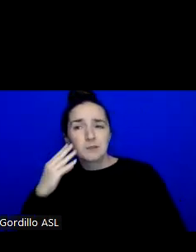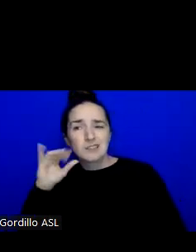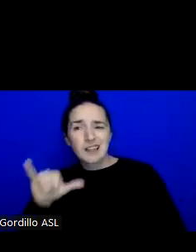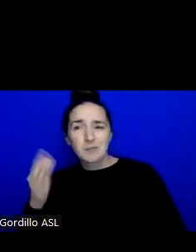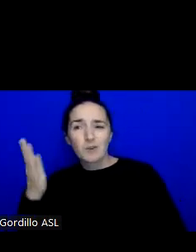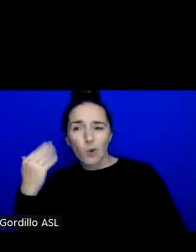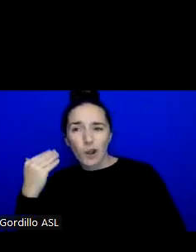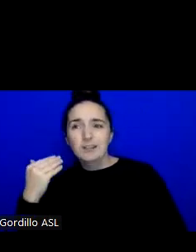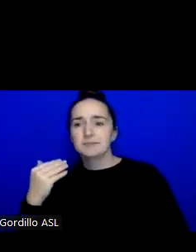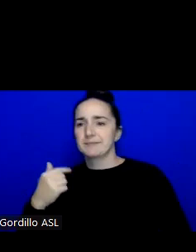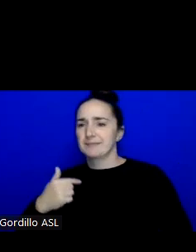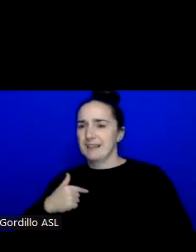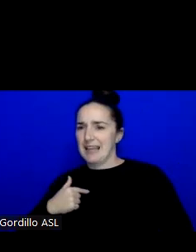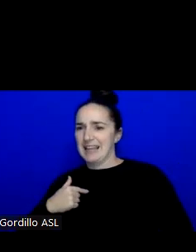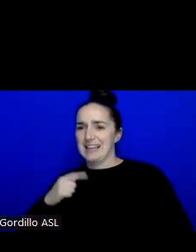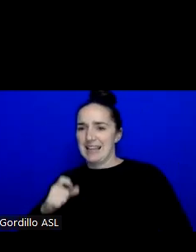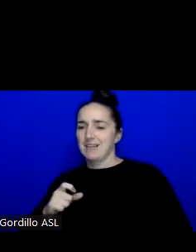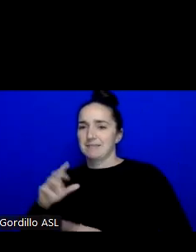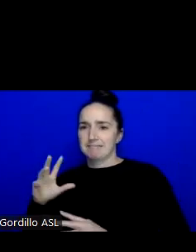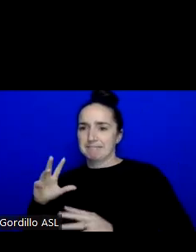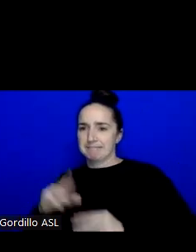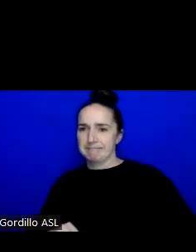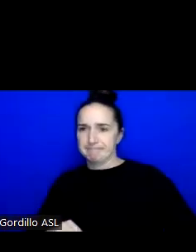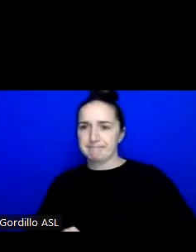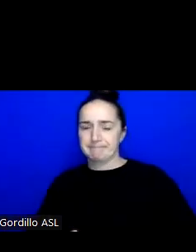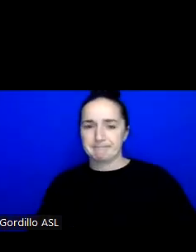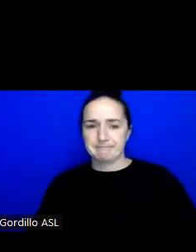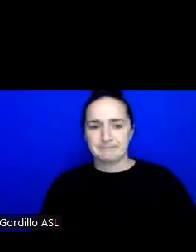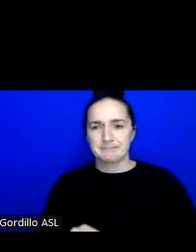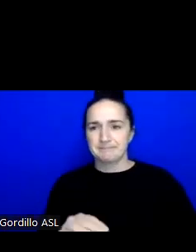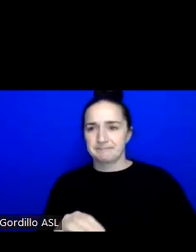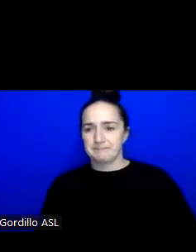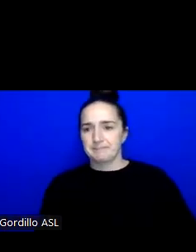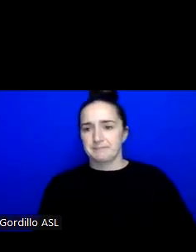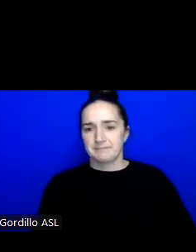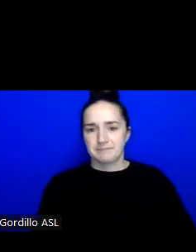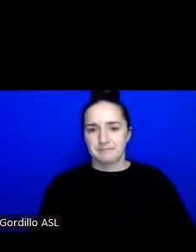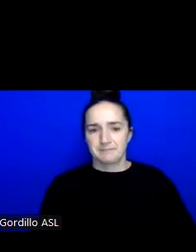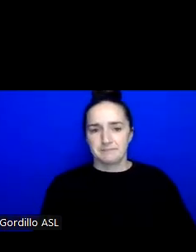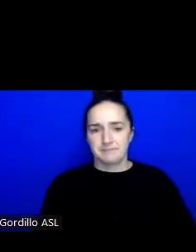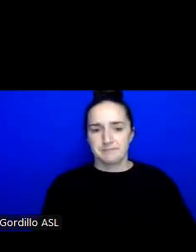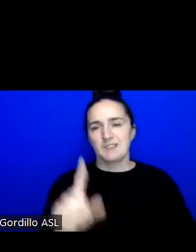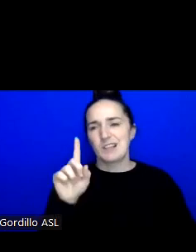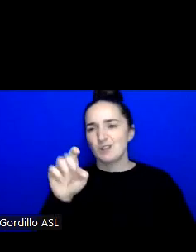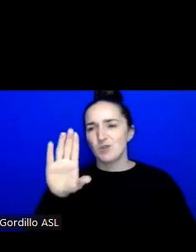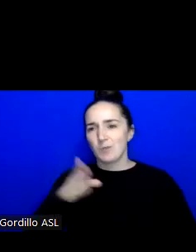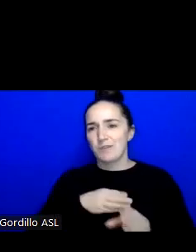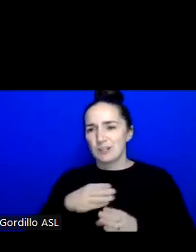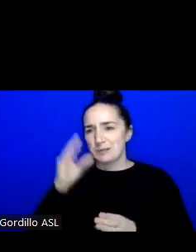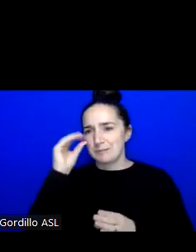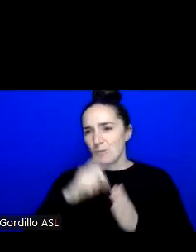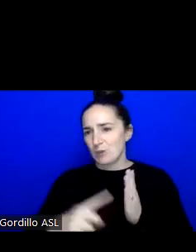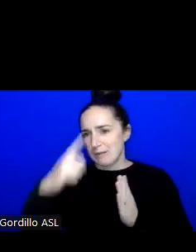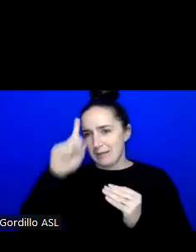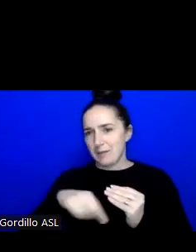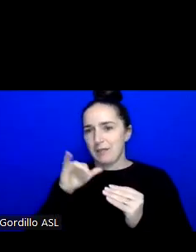this? Yep, certainly. I think it's just asking, in your professional opinion, what do you think about that? So I don't